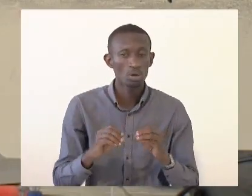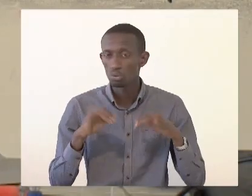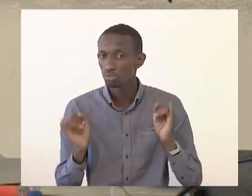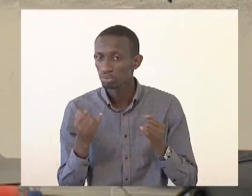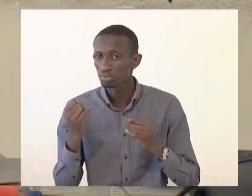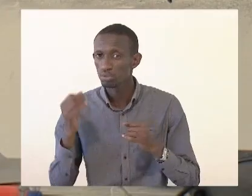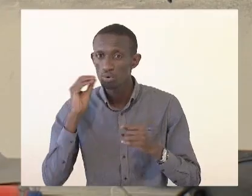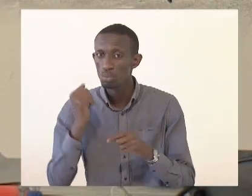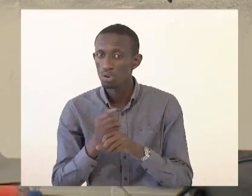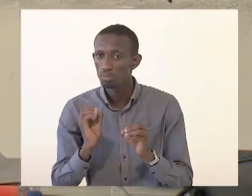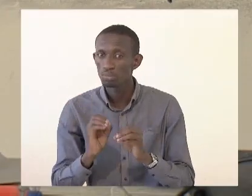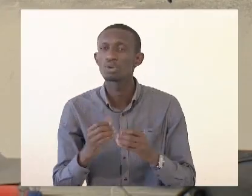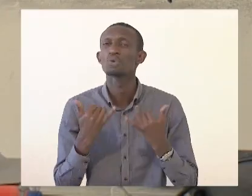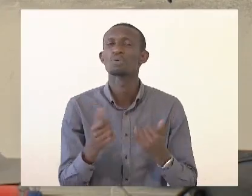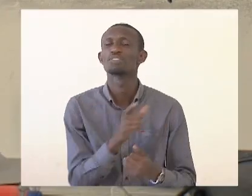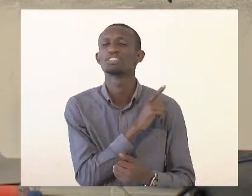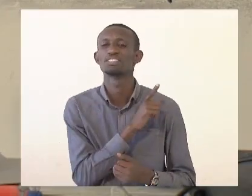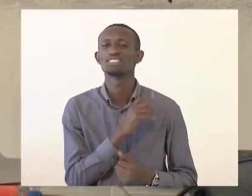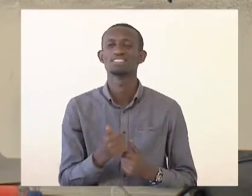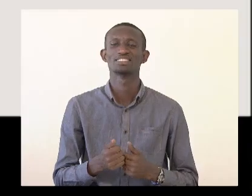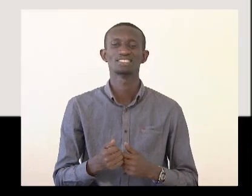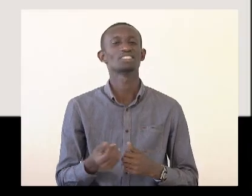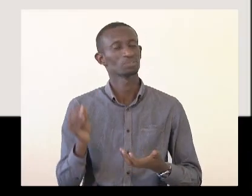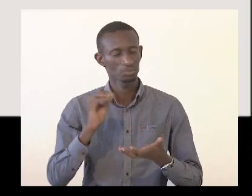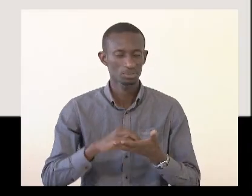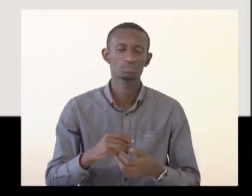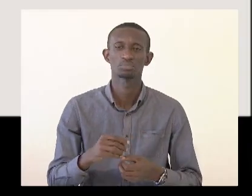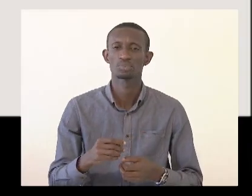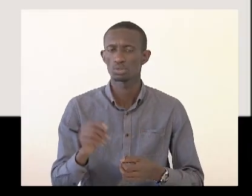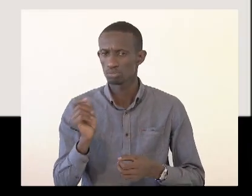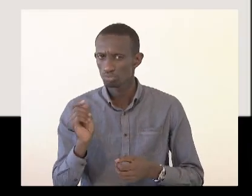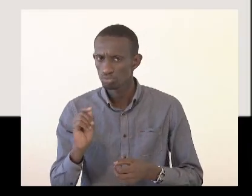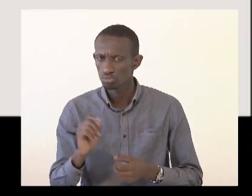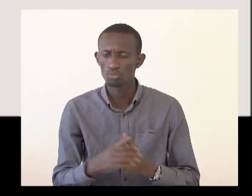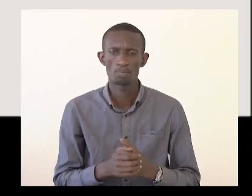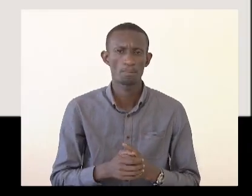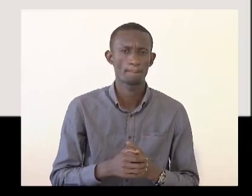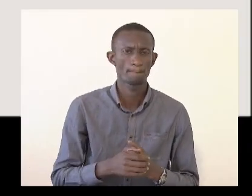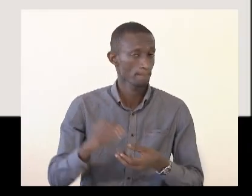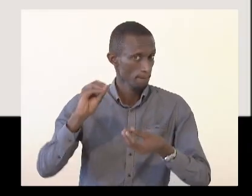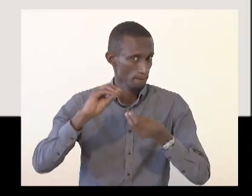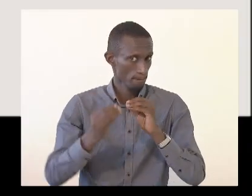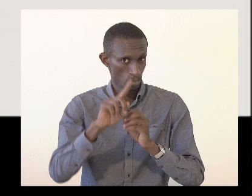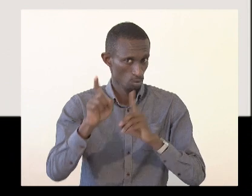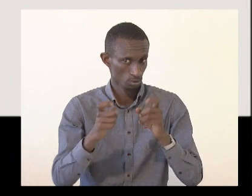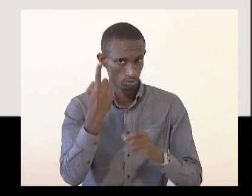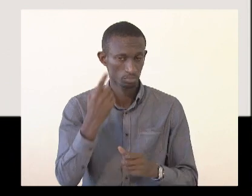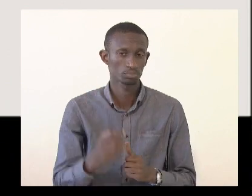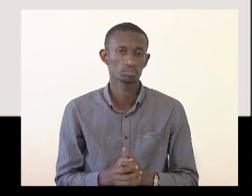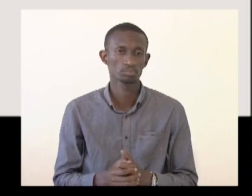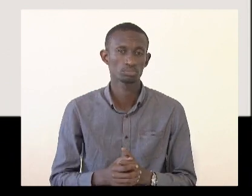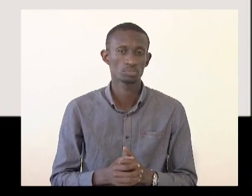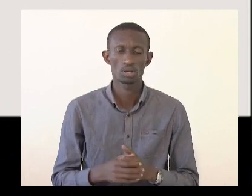You can go on and you start with question number 1. But I hope that you manage to find